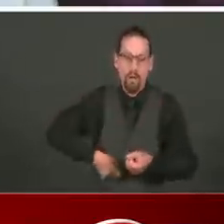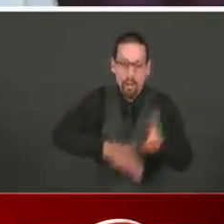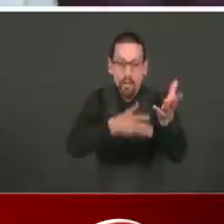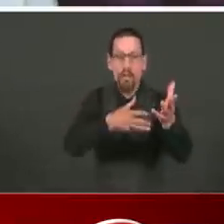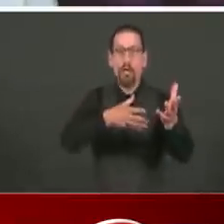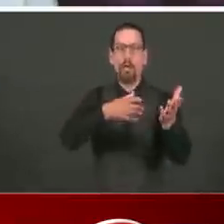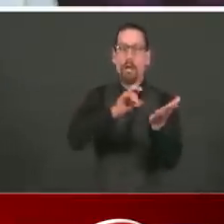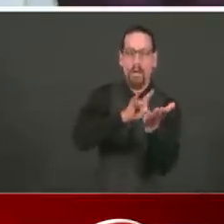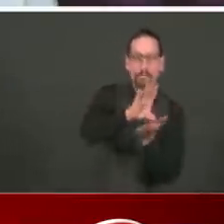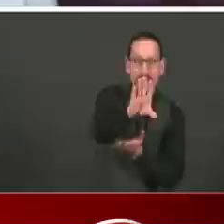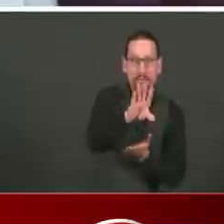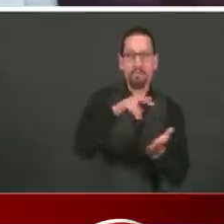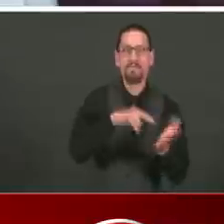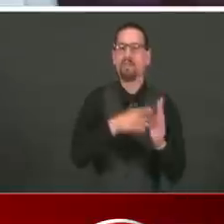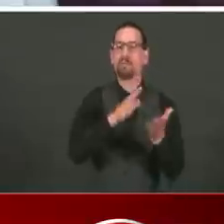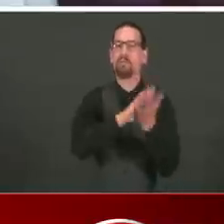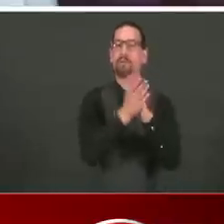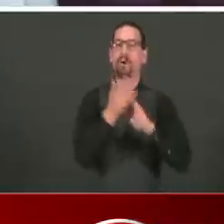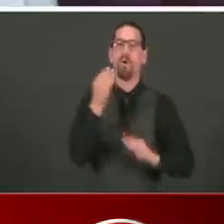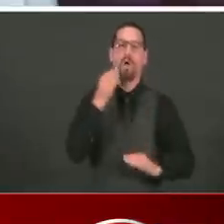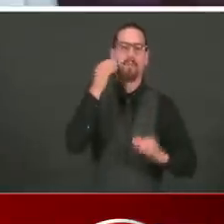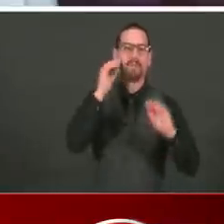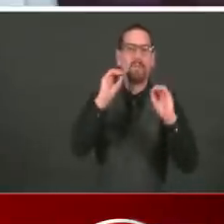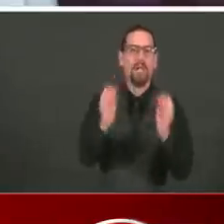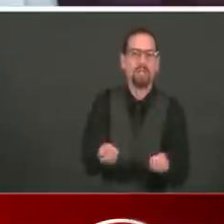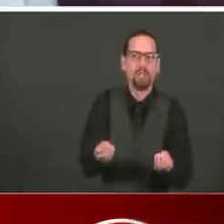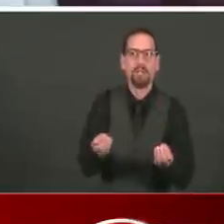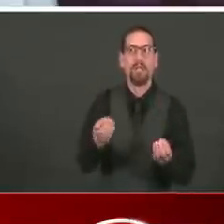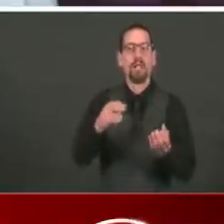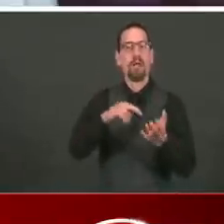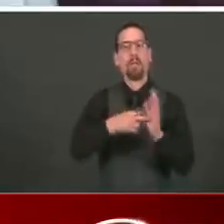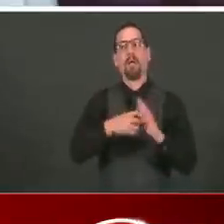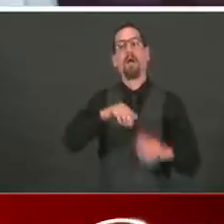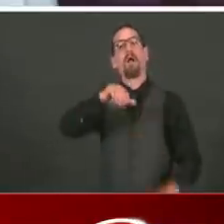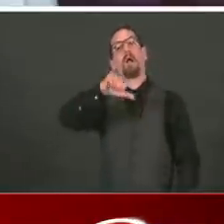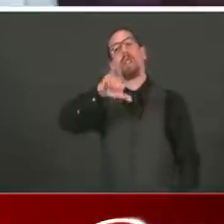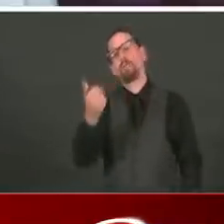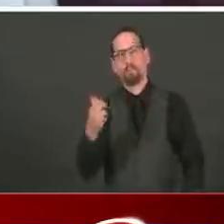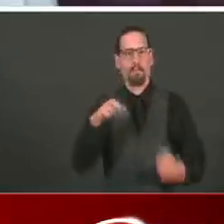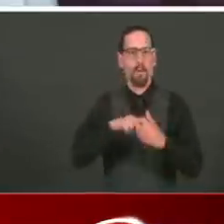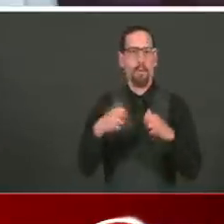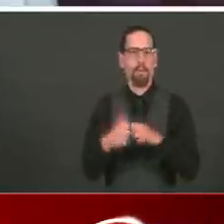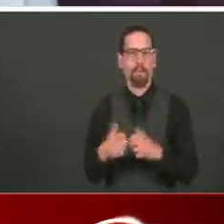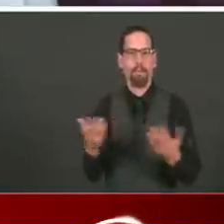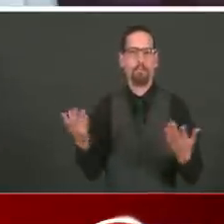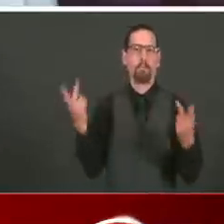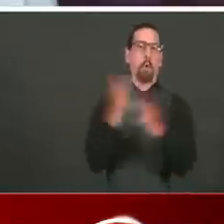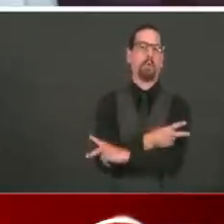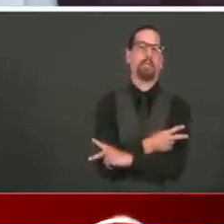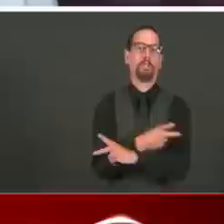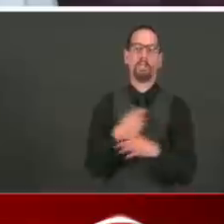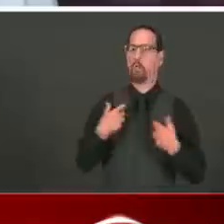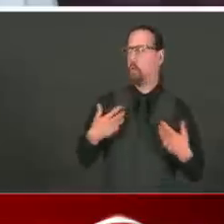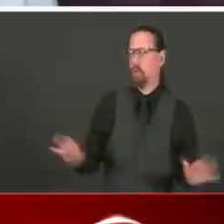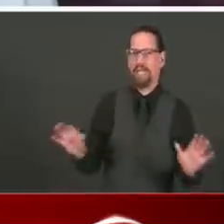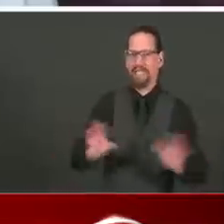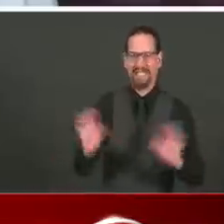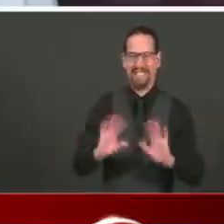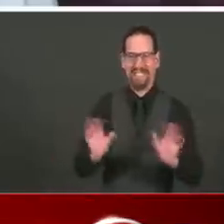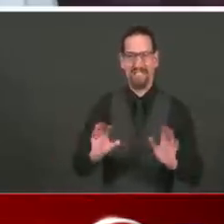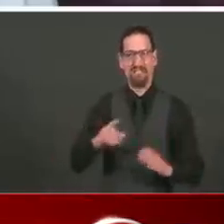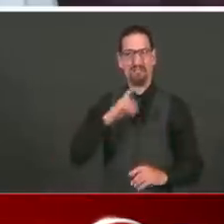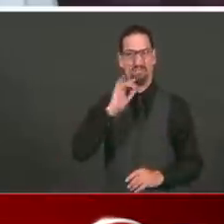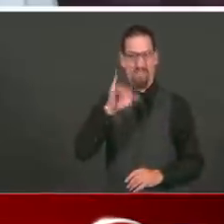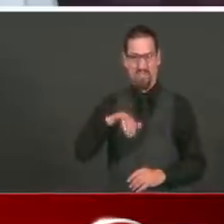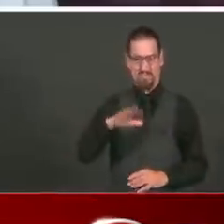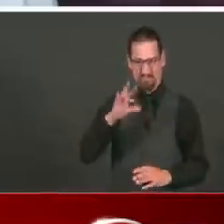and we'll see how it goes. I want to say this. It is obvious that $7 million,